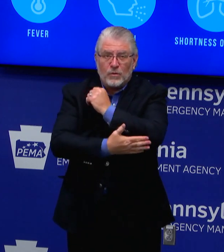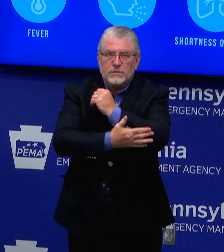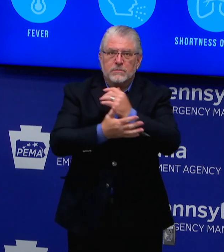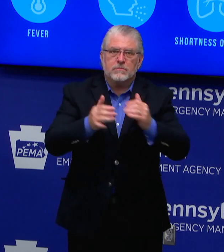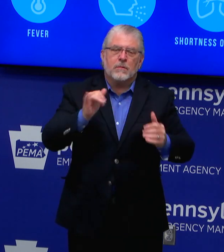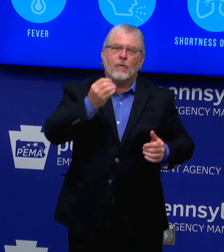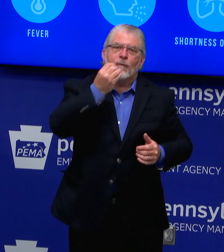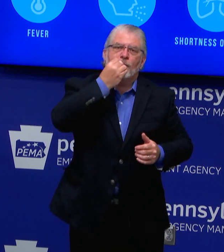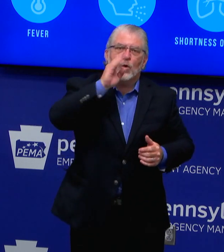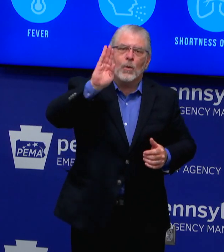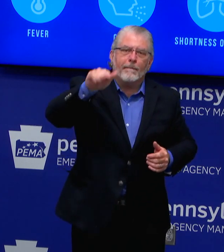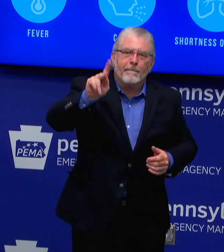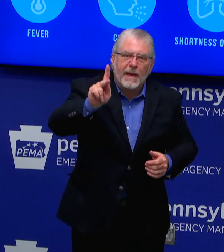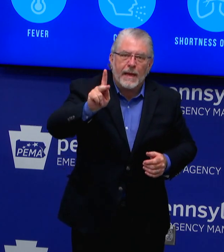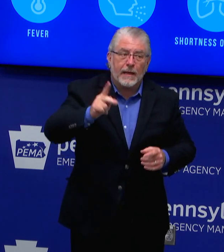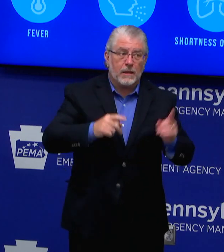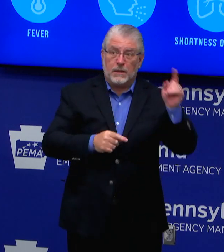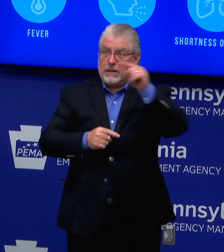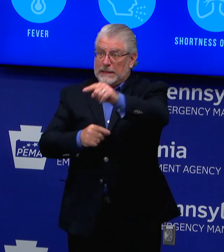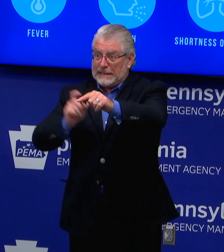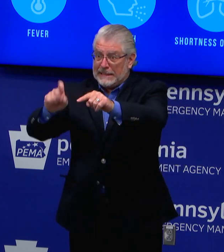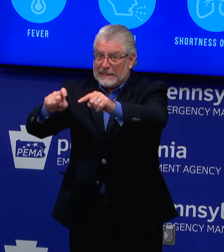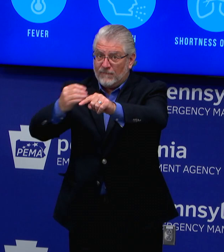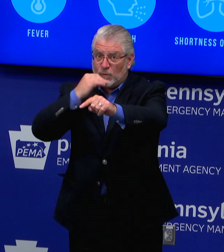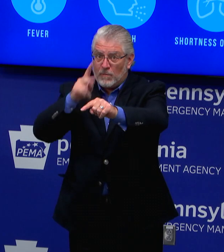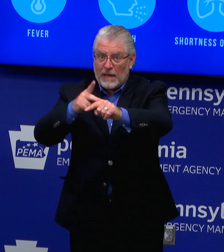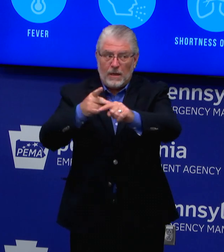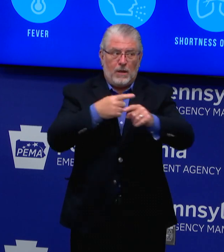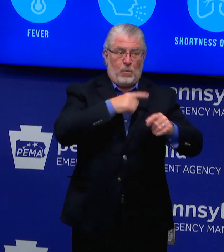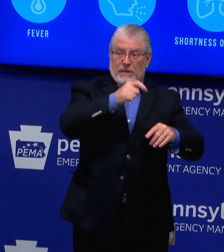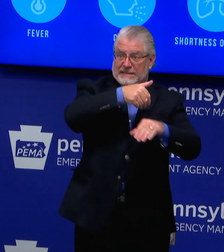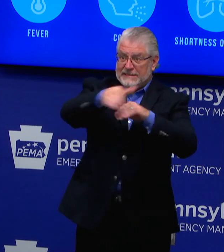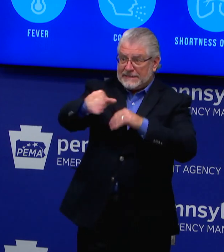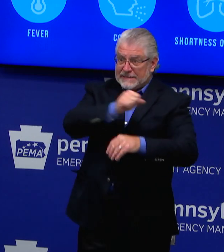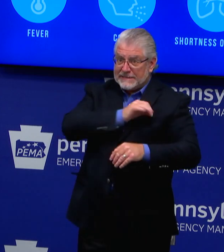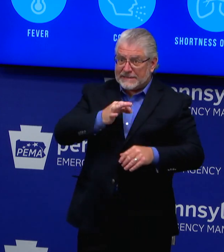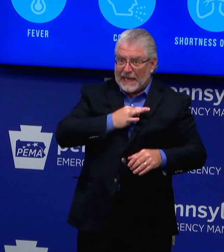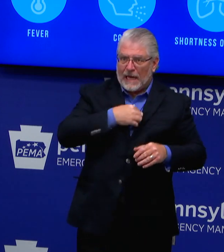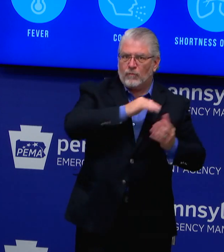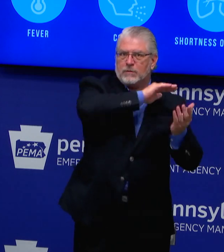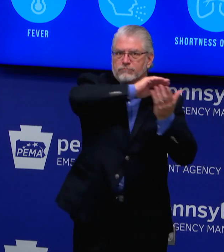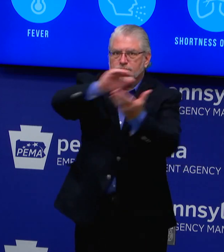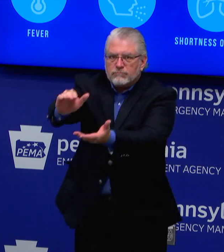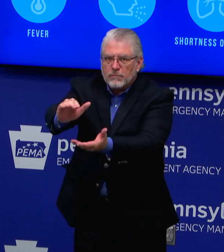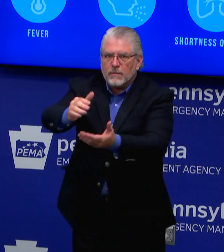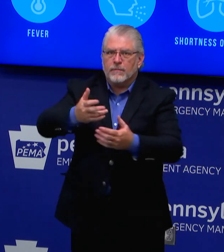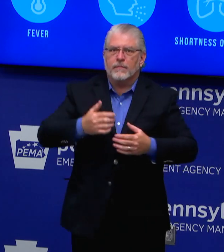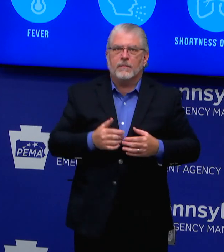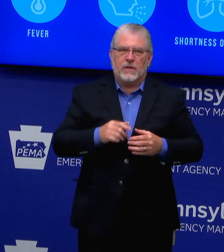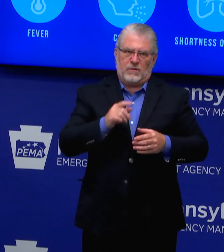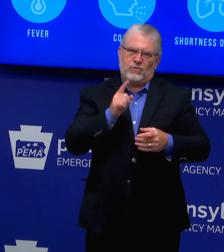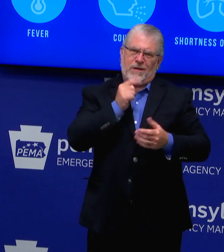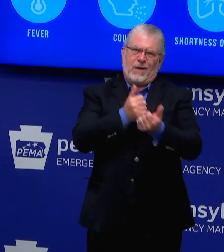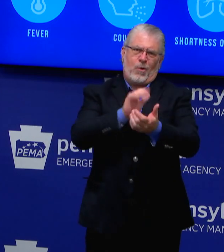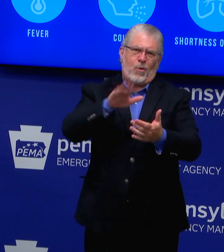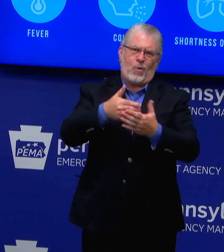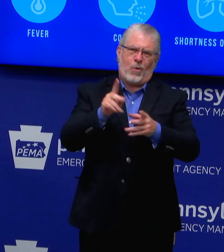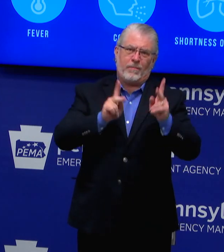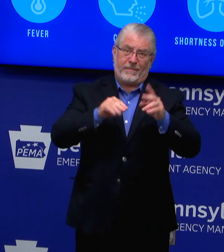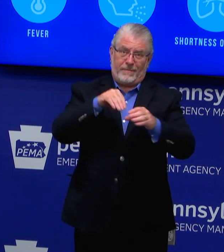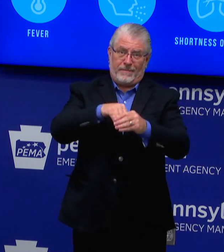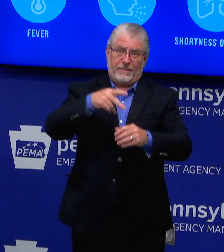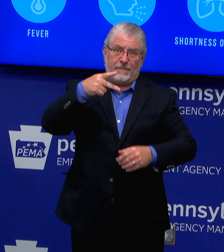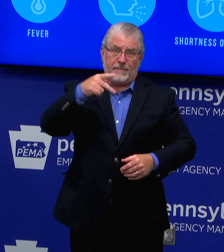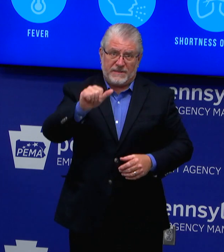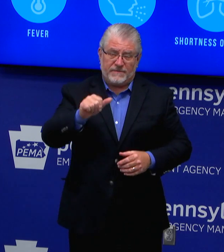be able to cover the increased feeding needs of the Pennsylvania citizens. We also